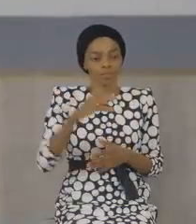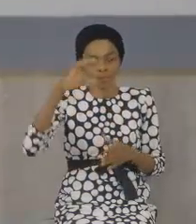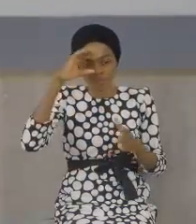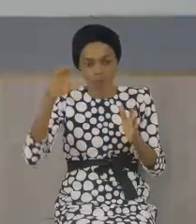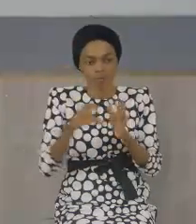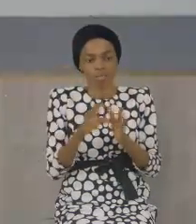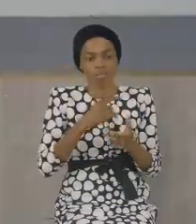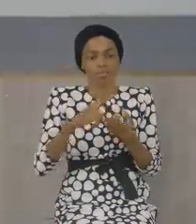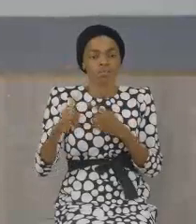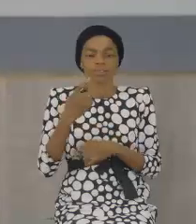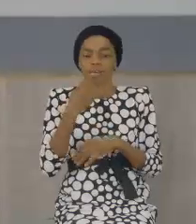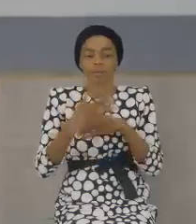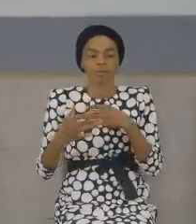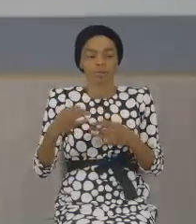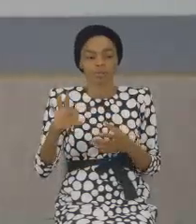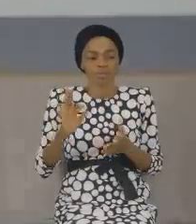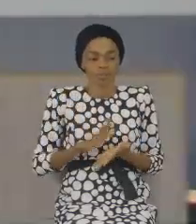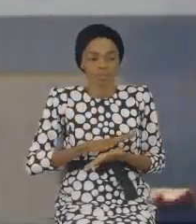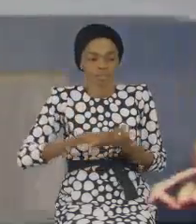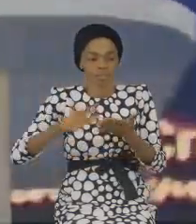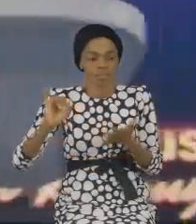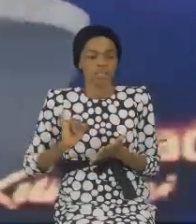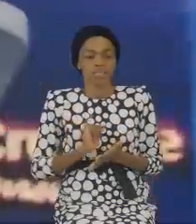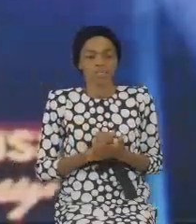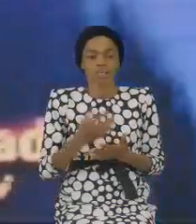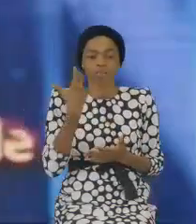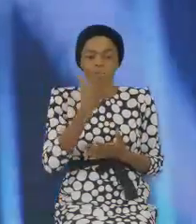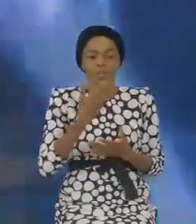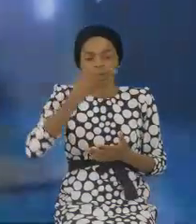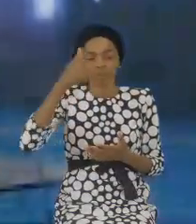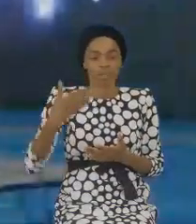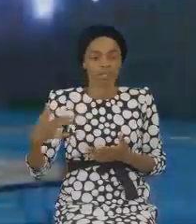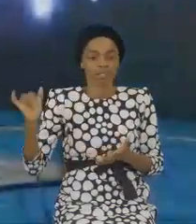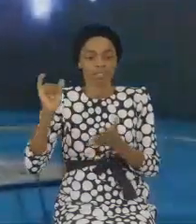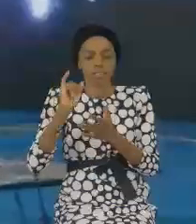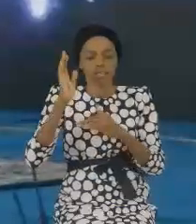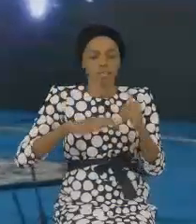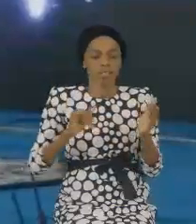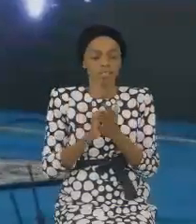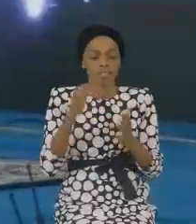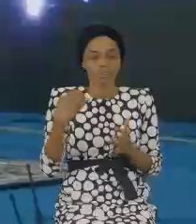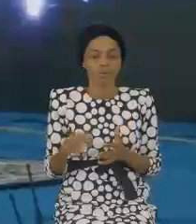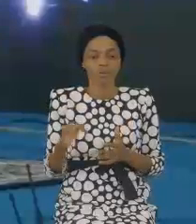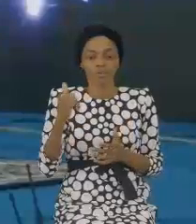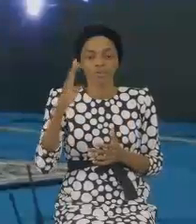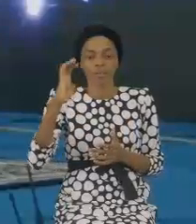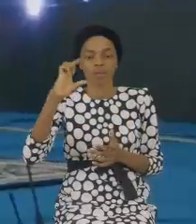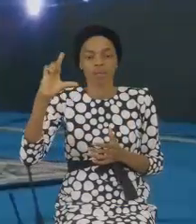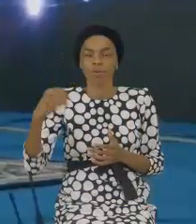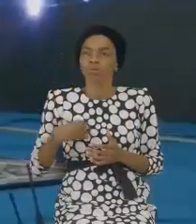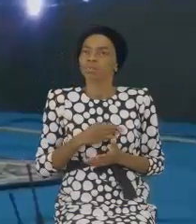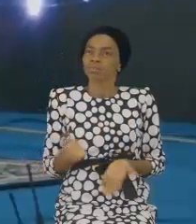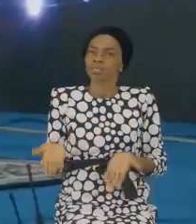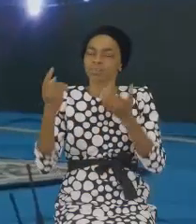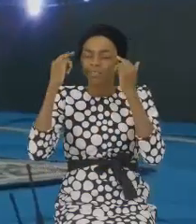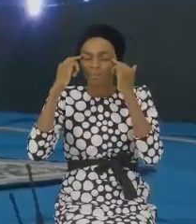of sprinkling that speaketh better things than that of Abel. But you lift up the minds of the people